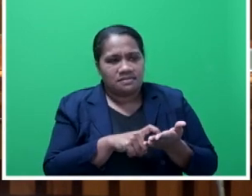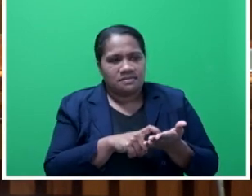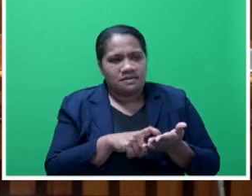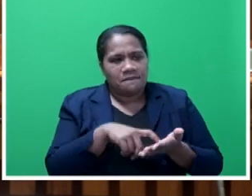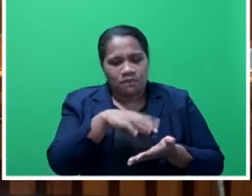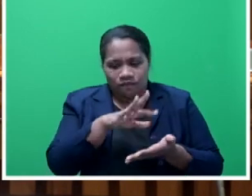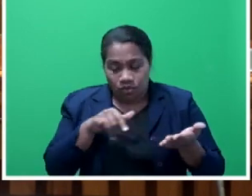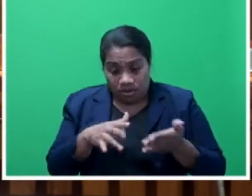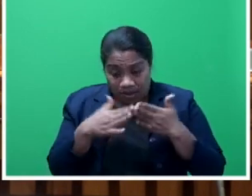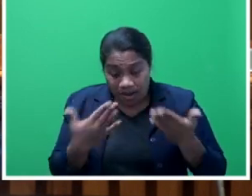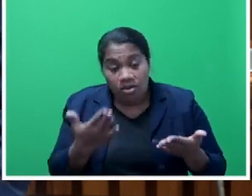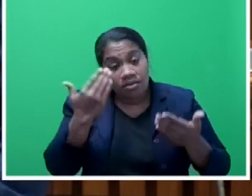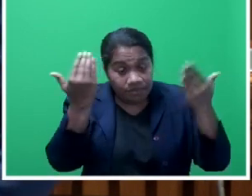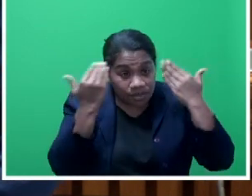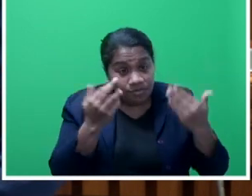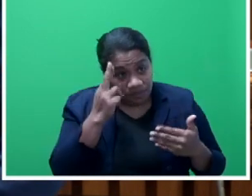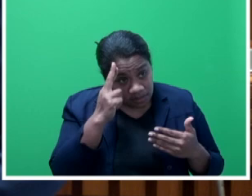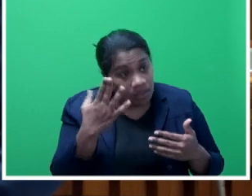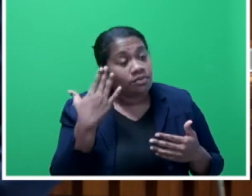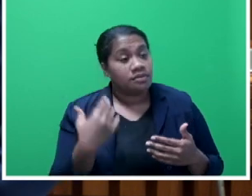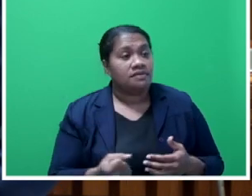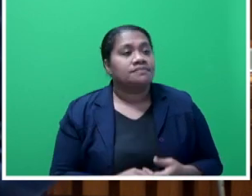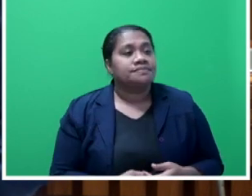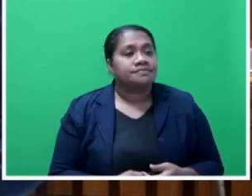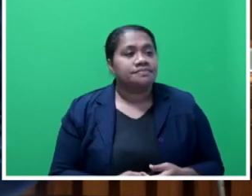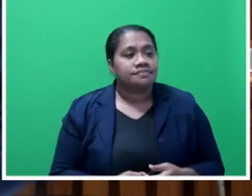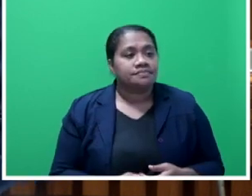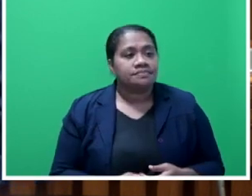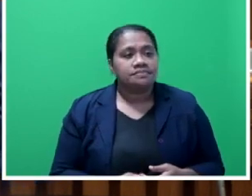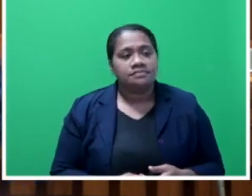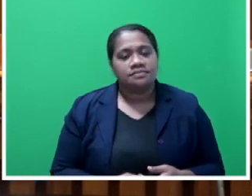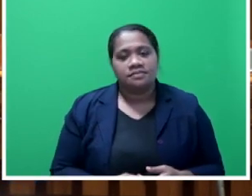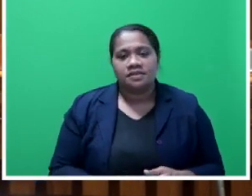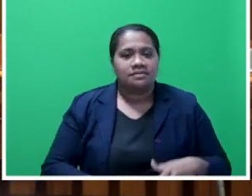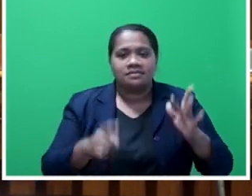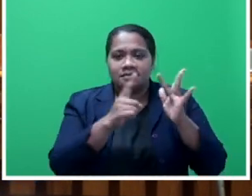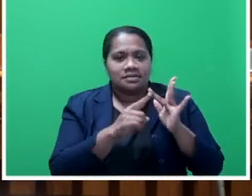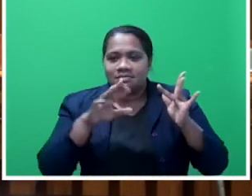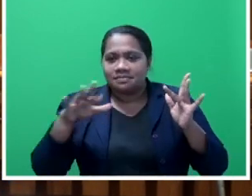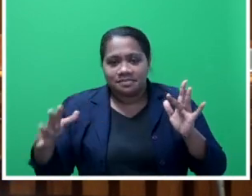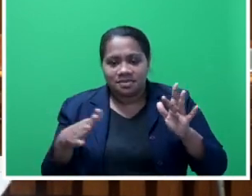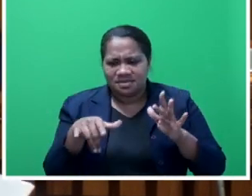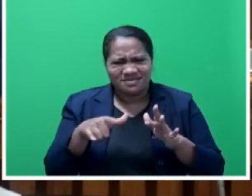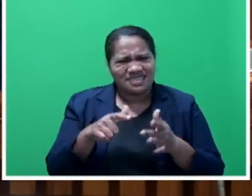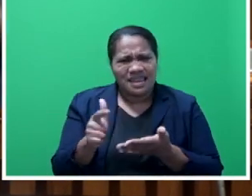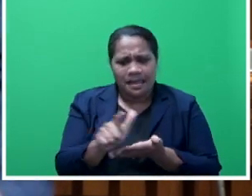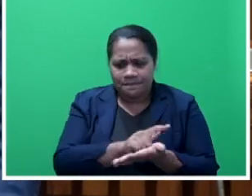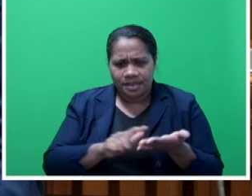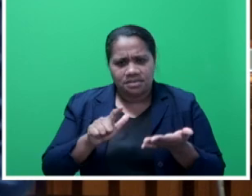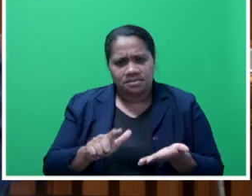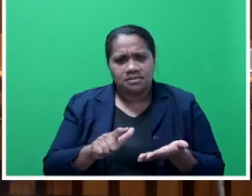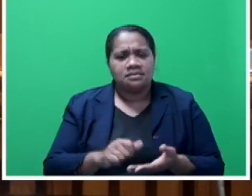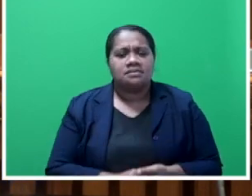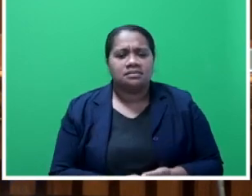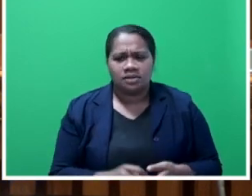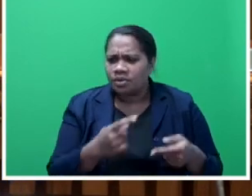Now, Mr. Speaker, sir, we have what we call implicit contingent liabilities, where we have not signed, we have not come to